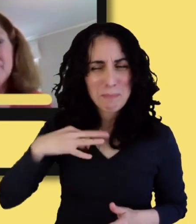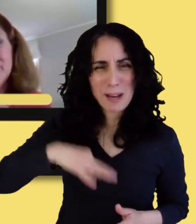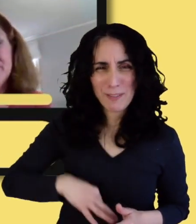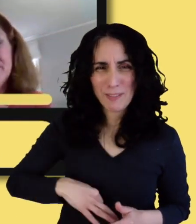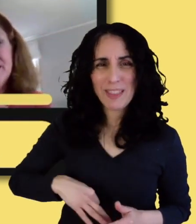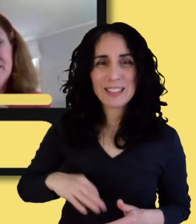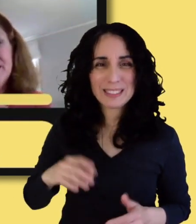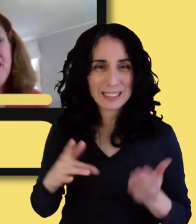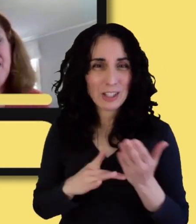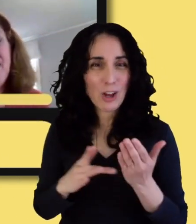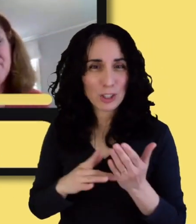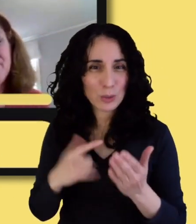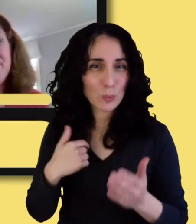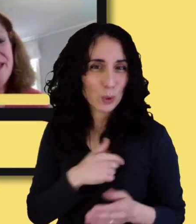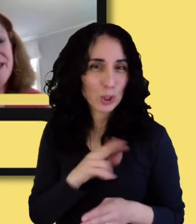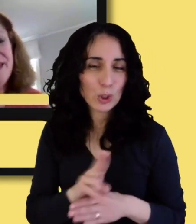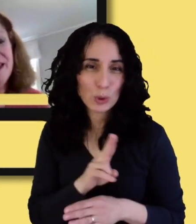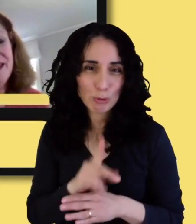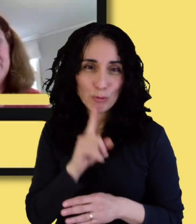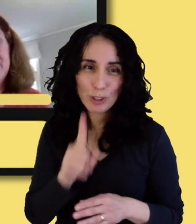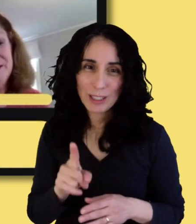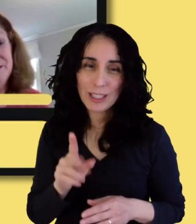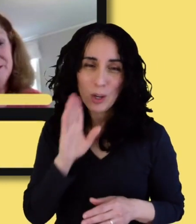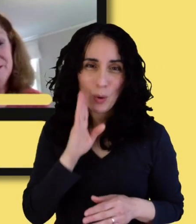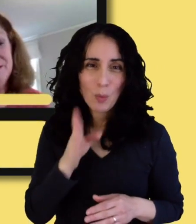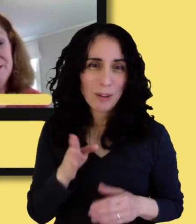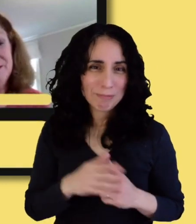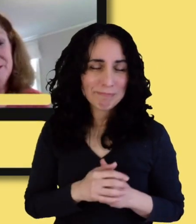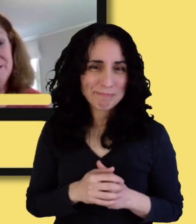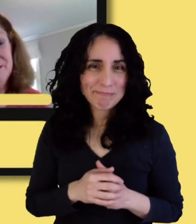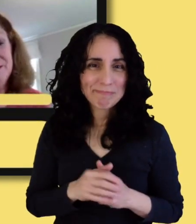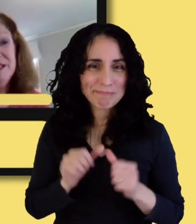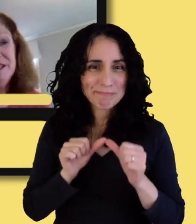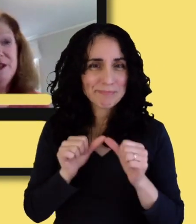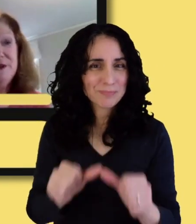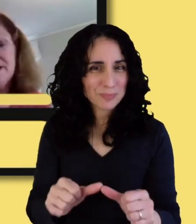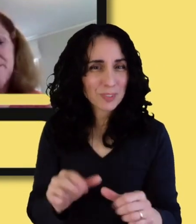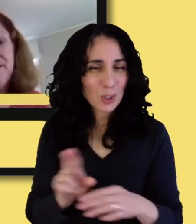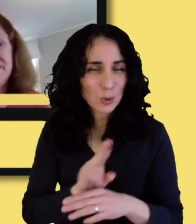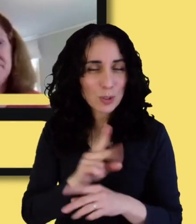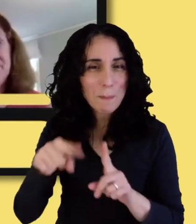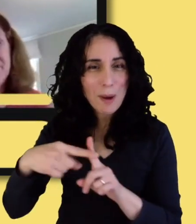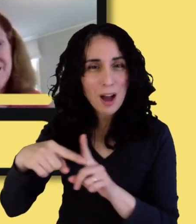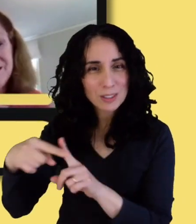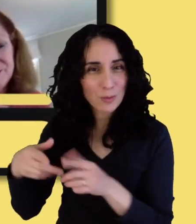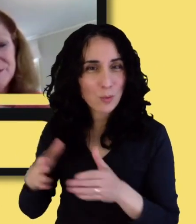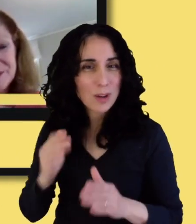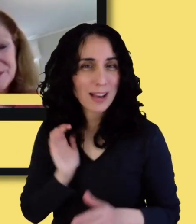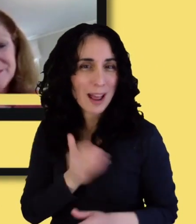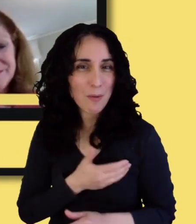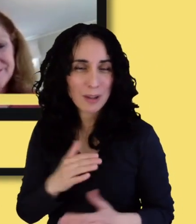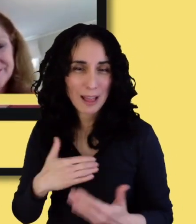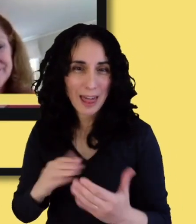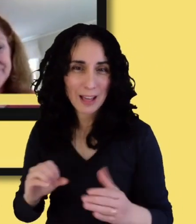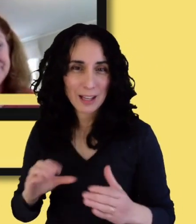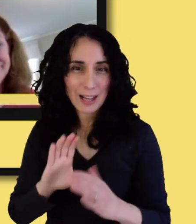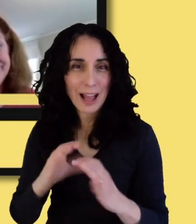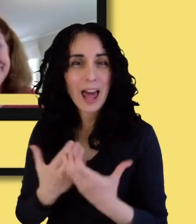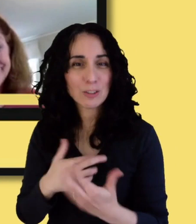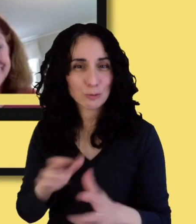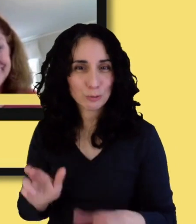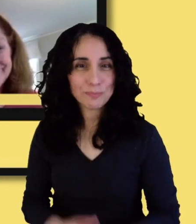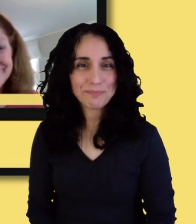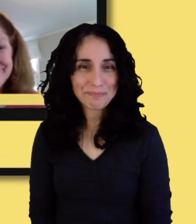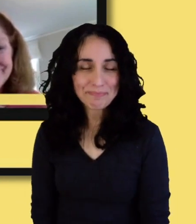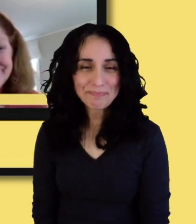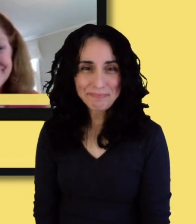that we're using that is really going to we'll continue to use it in a positive way in our classrooms. I love